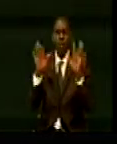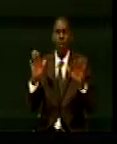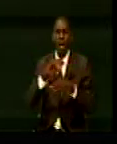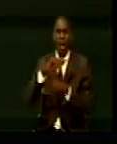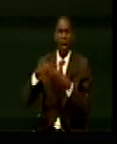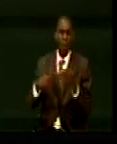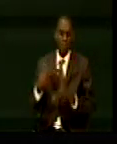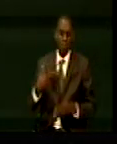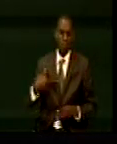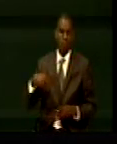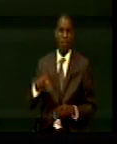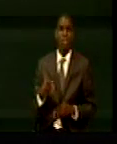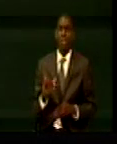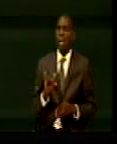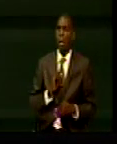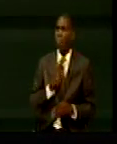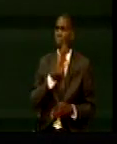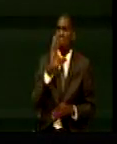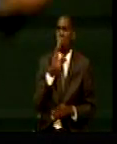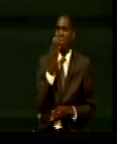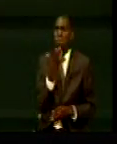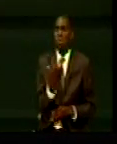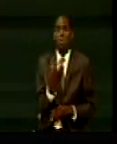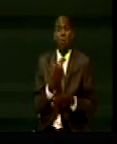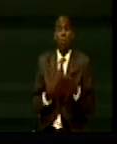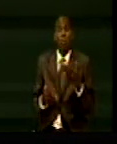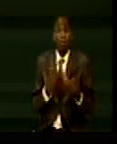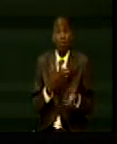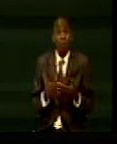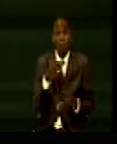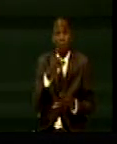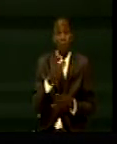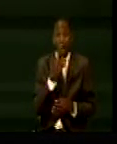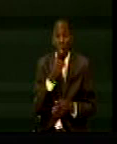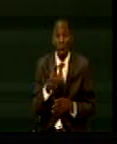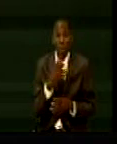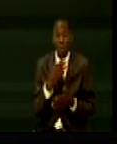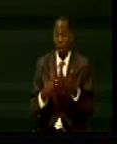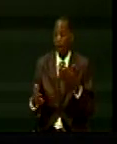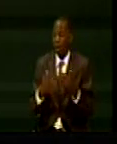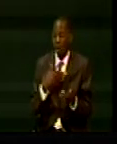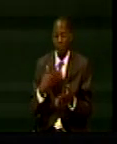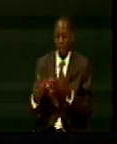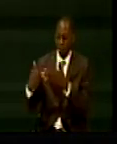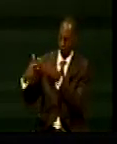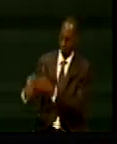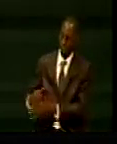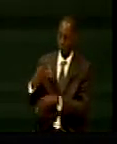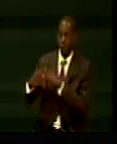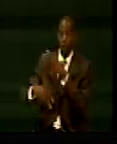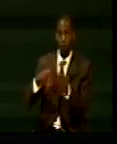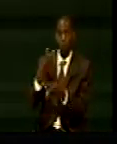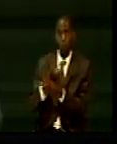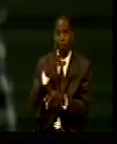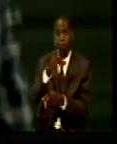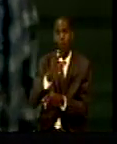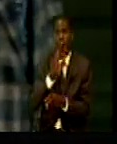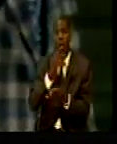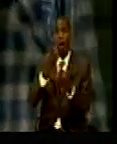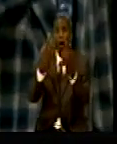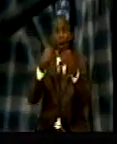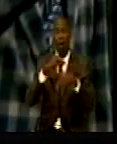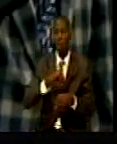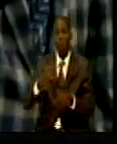never been there. Whatever you are, and whichever side of the world you are coming from,